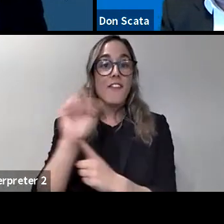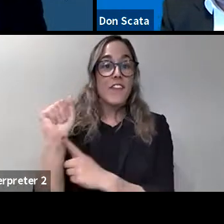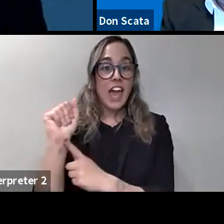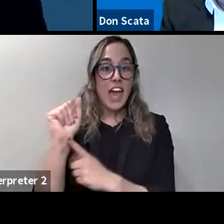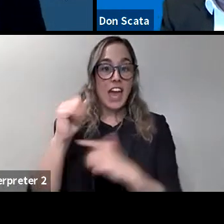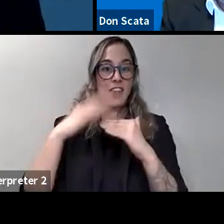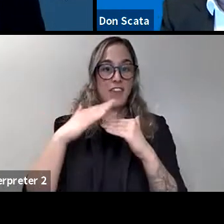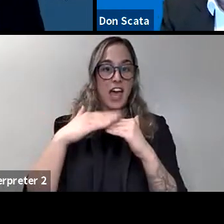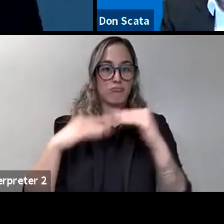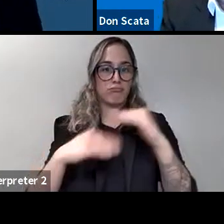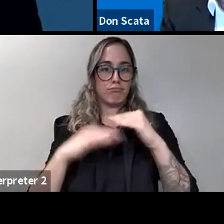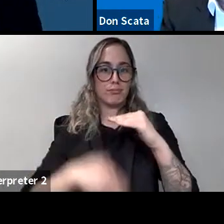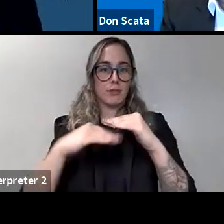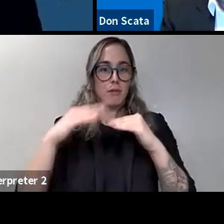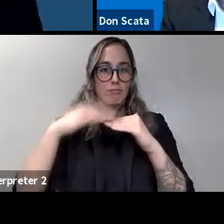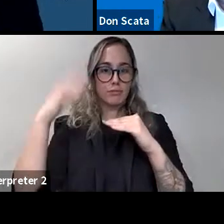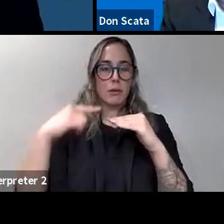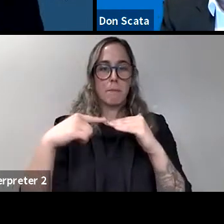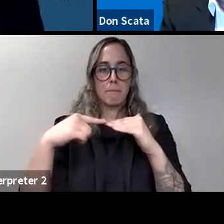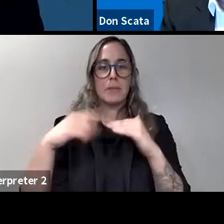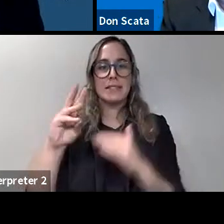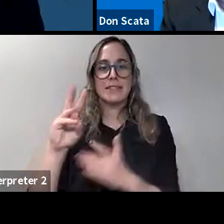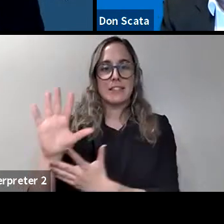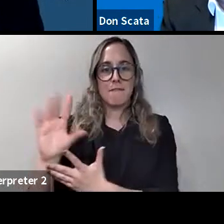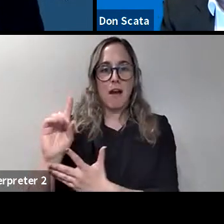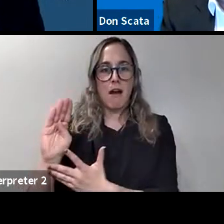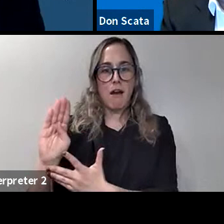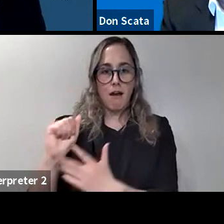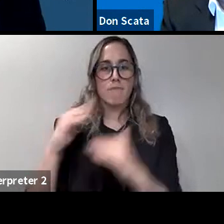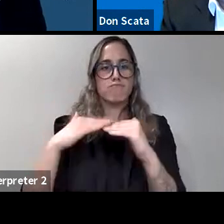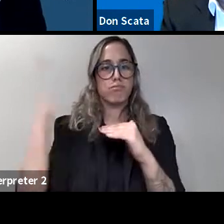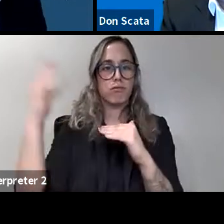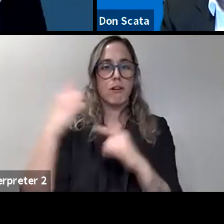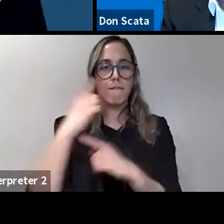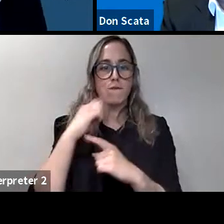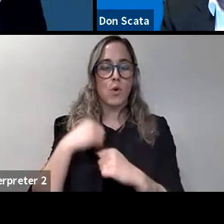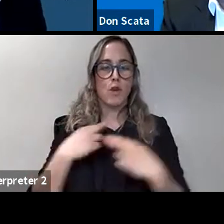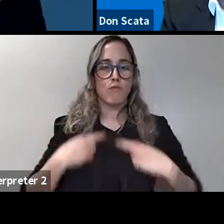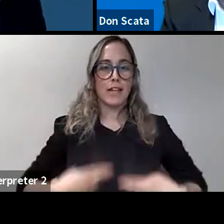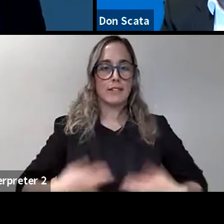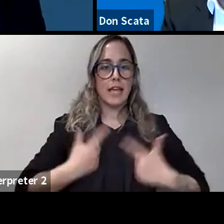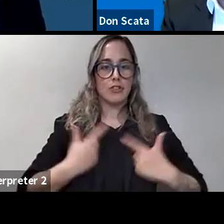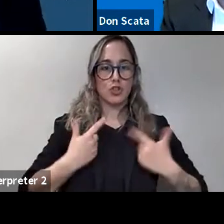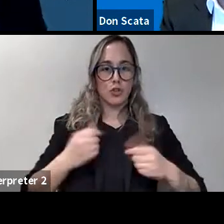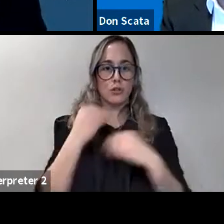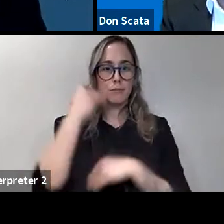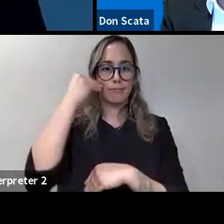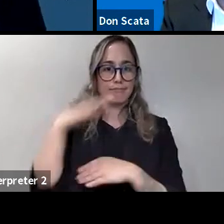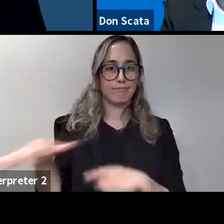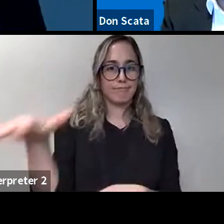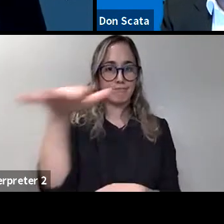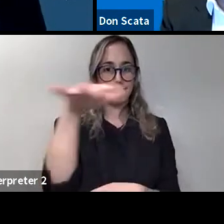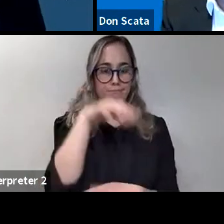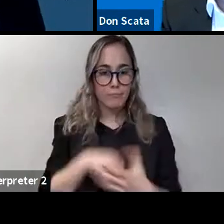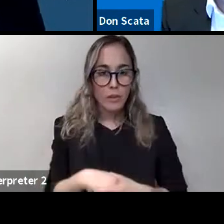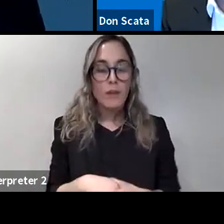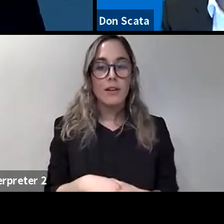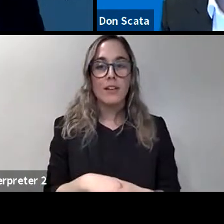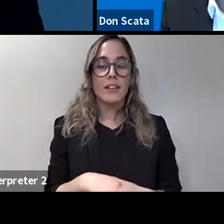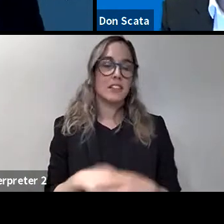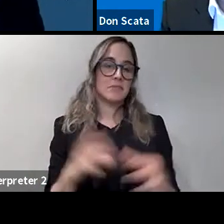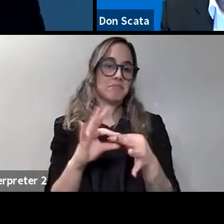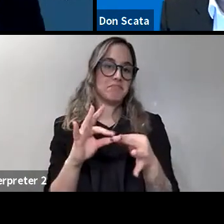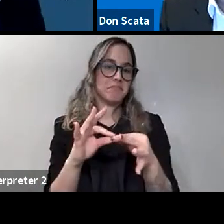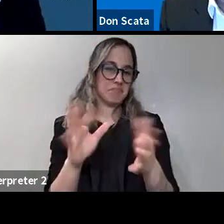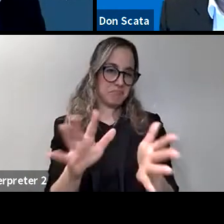of DNL 65 decibels to be the threshold for residential land use compatibility. That's about all I can say on that topic